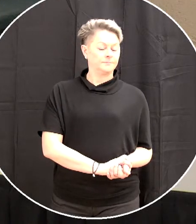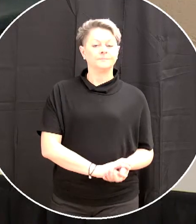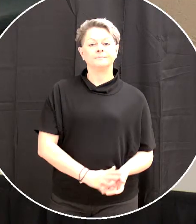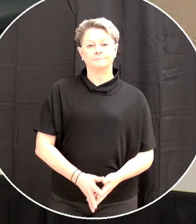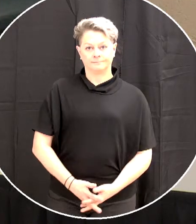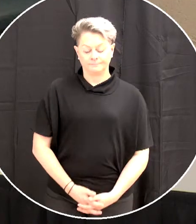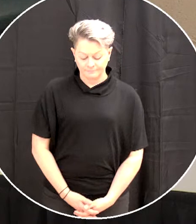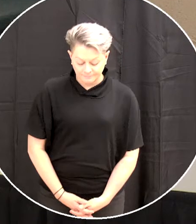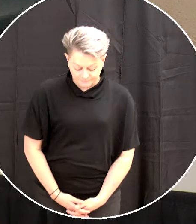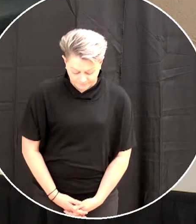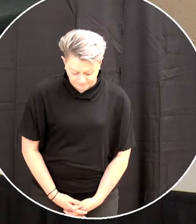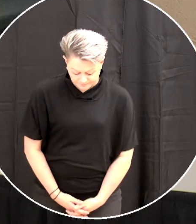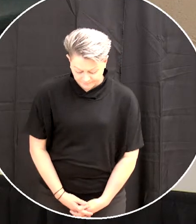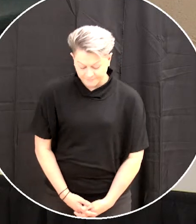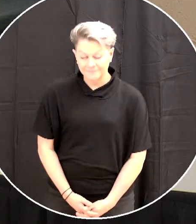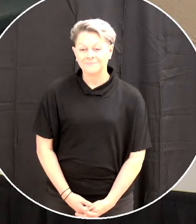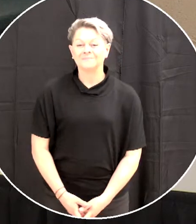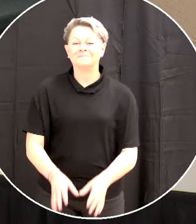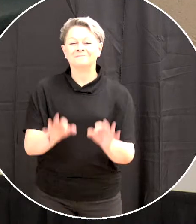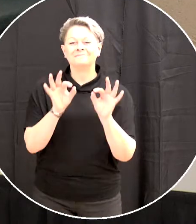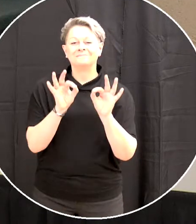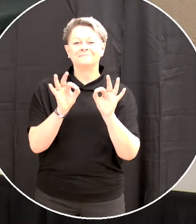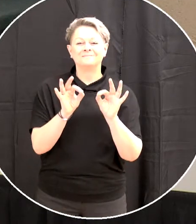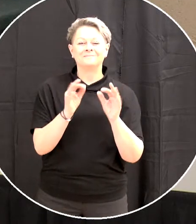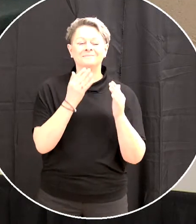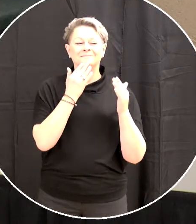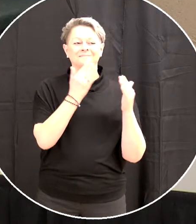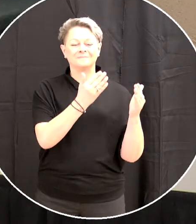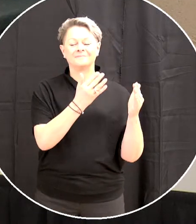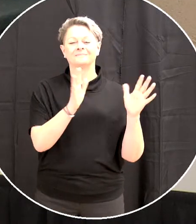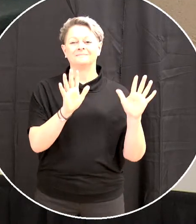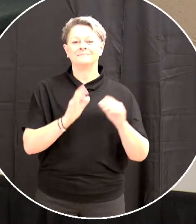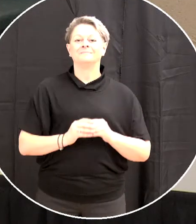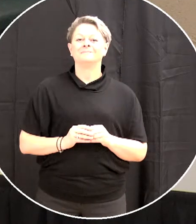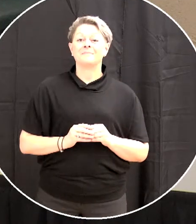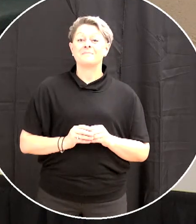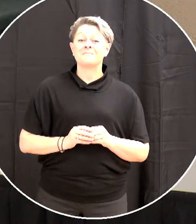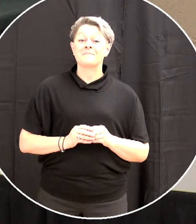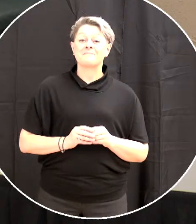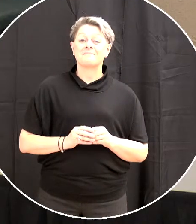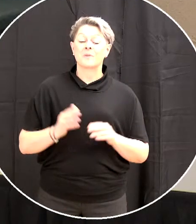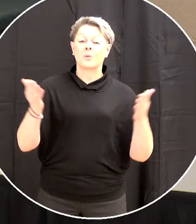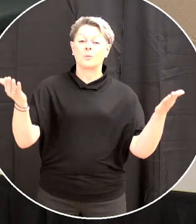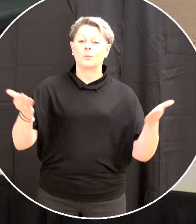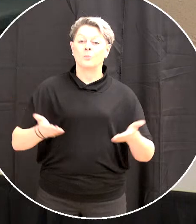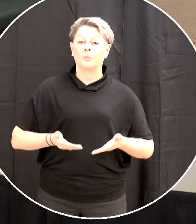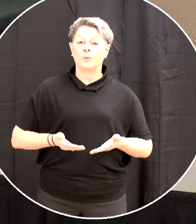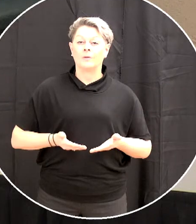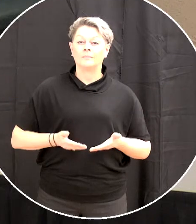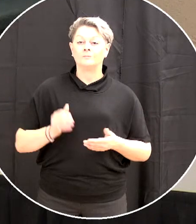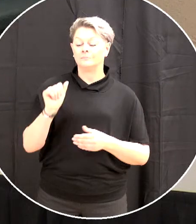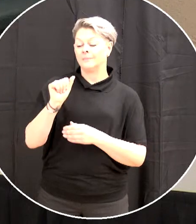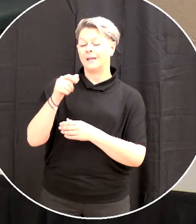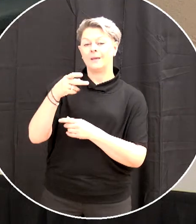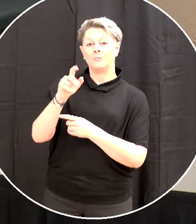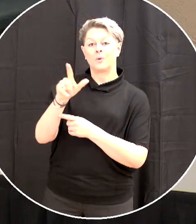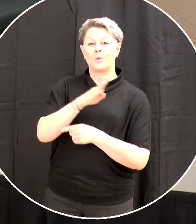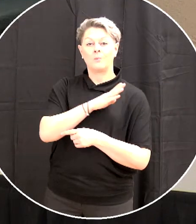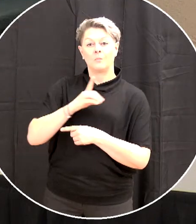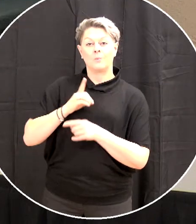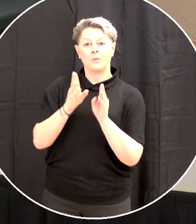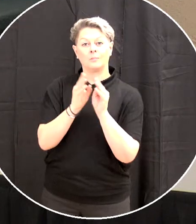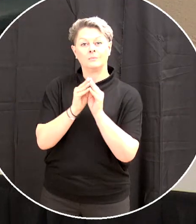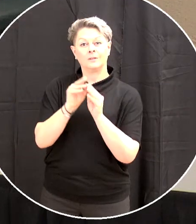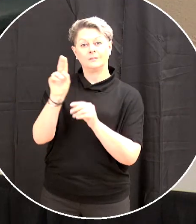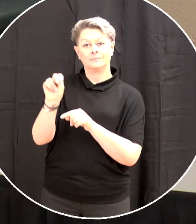We will give it a couple. Okay, perfect. Thank you. Excellent. Welcome to the April board meeting of the